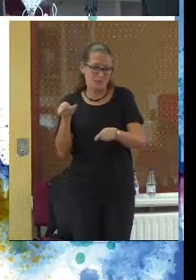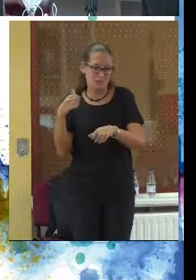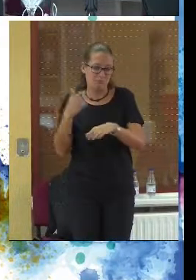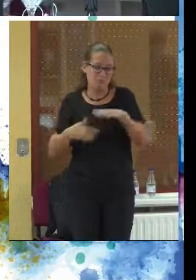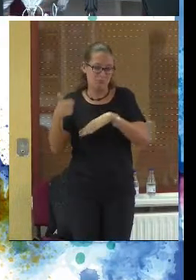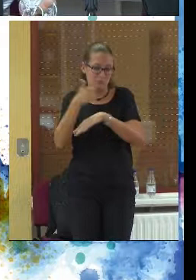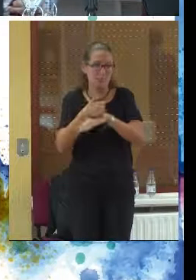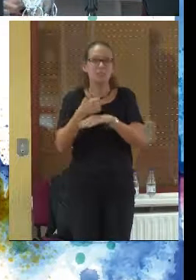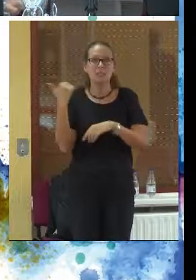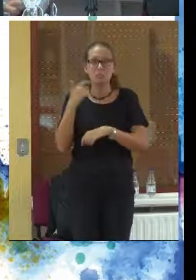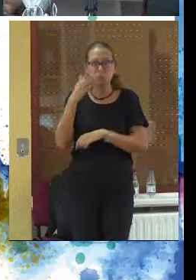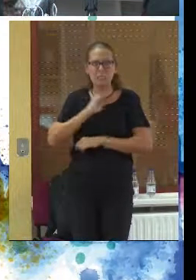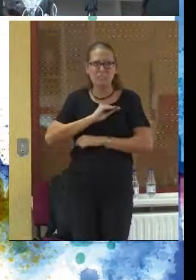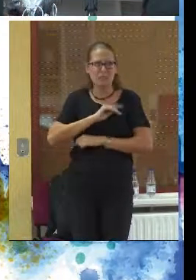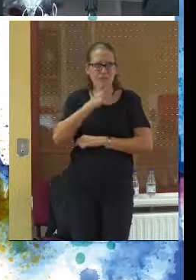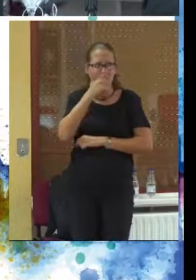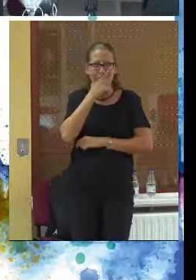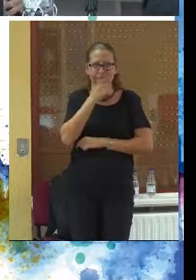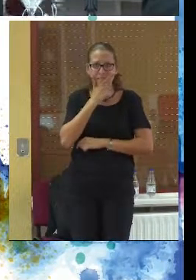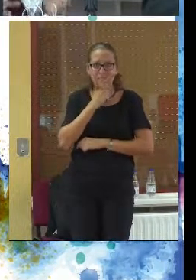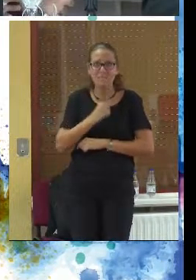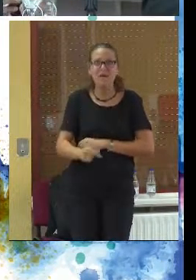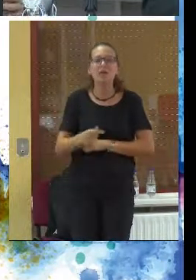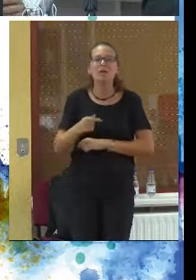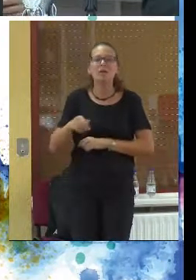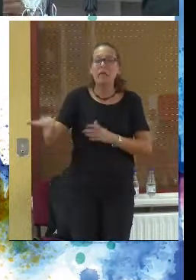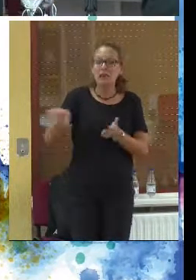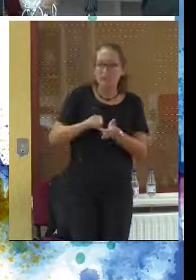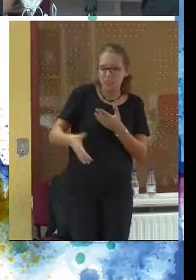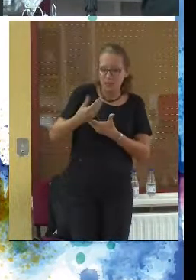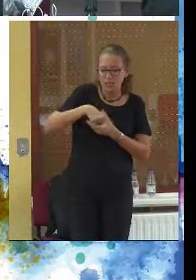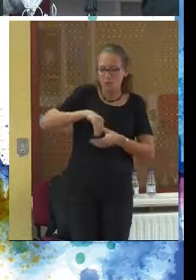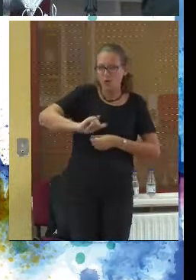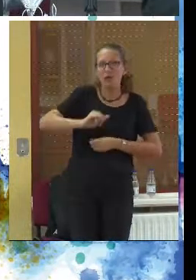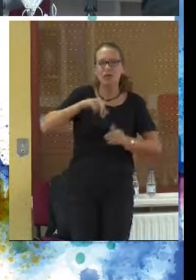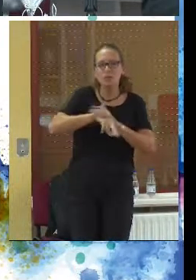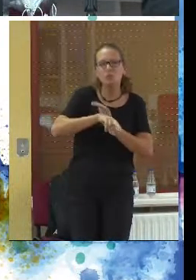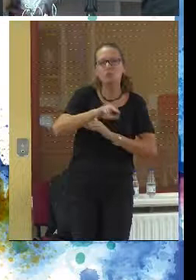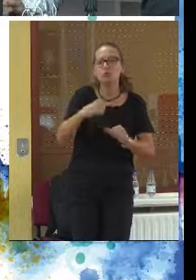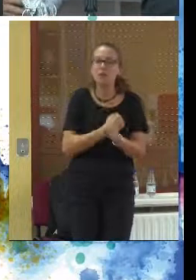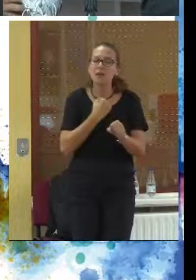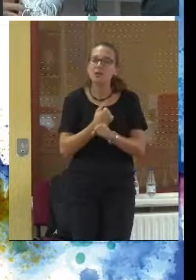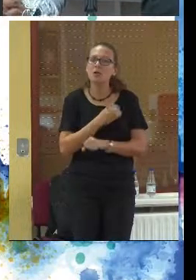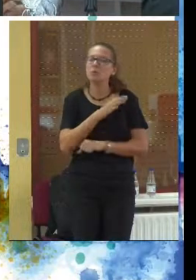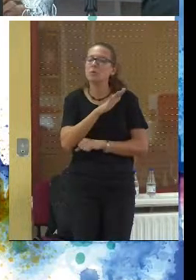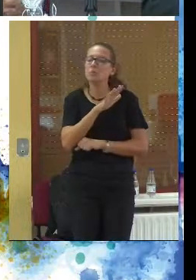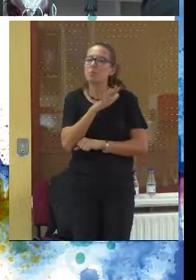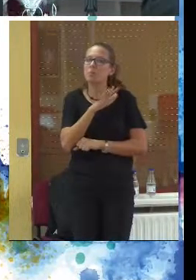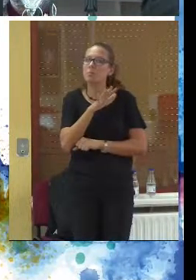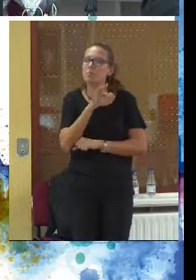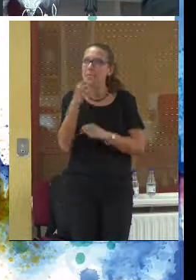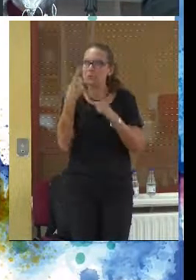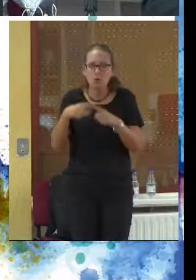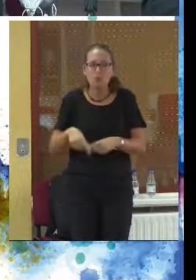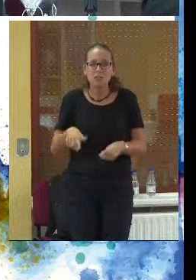very easy icons, which really comprises the different task resources that both